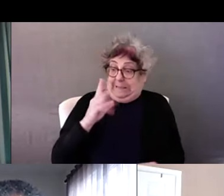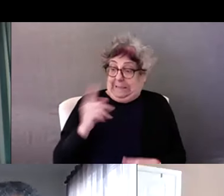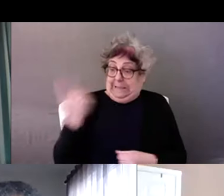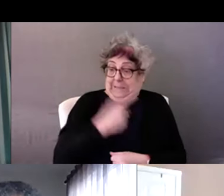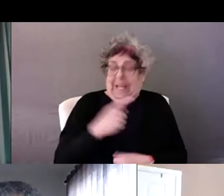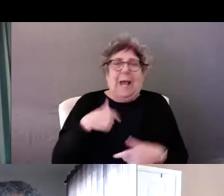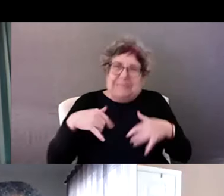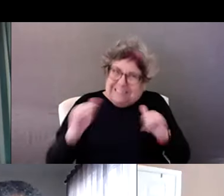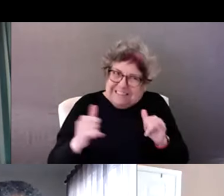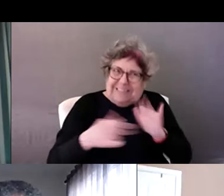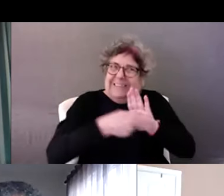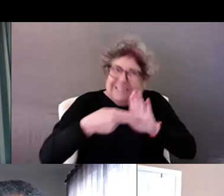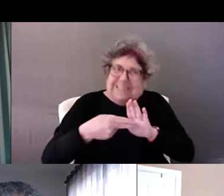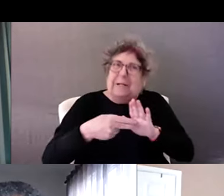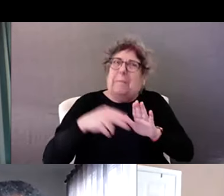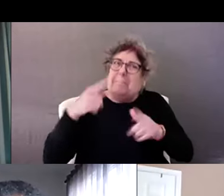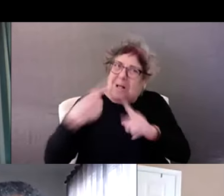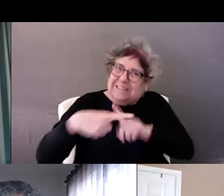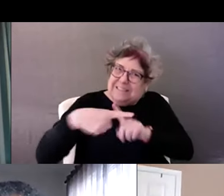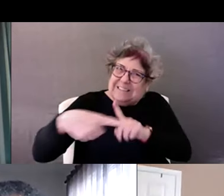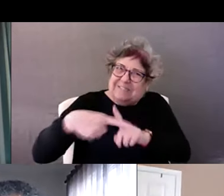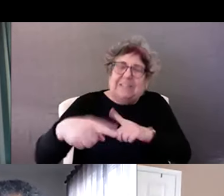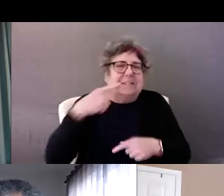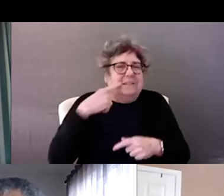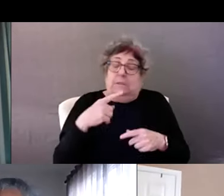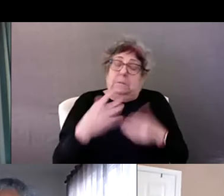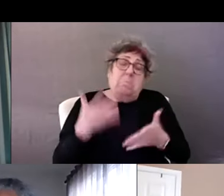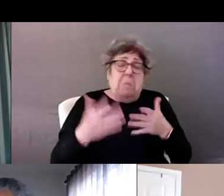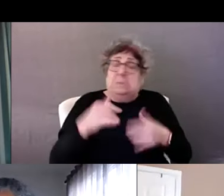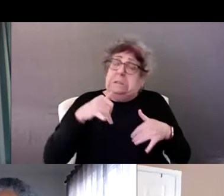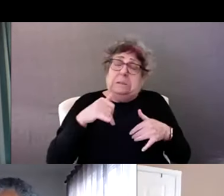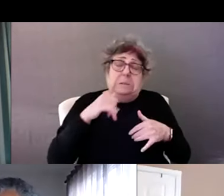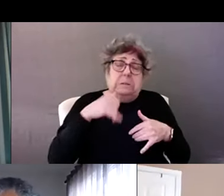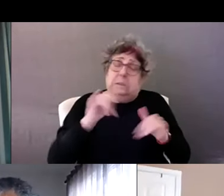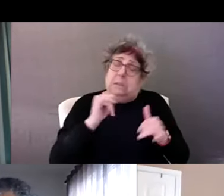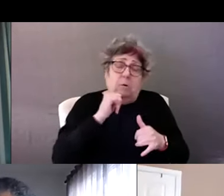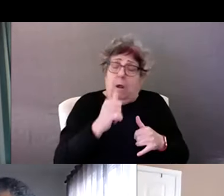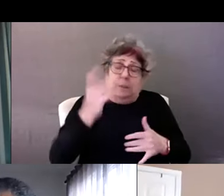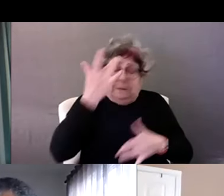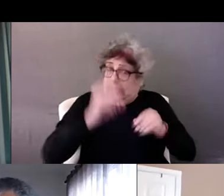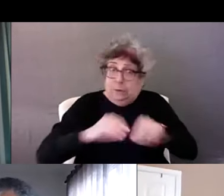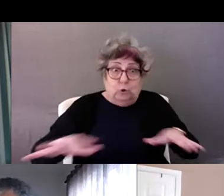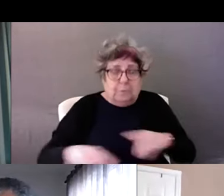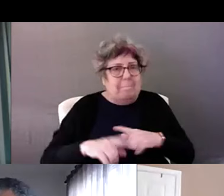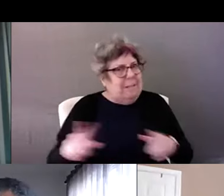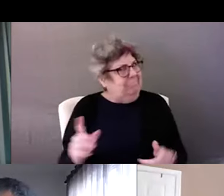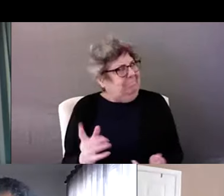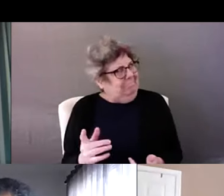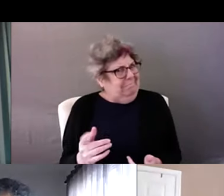positive. And they say you're probably not contagious. But again, when it comes to me being asked to do graveside funerals